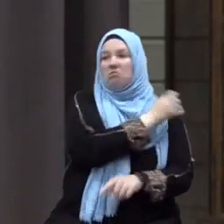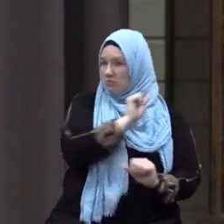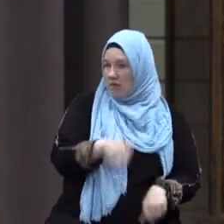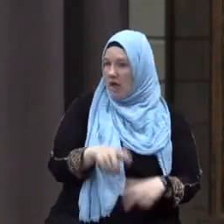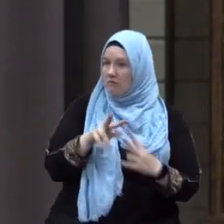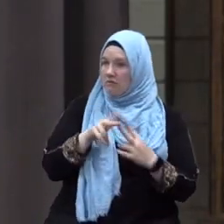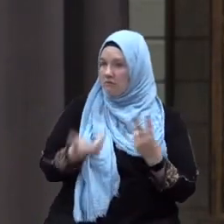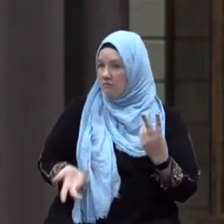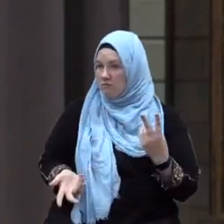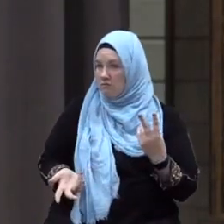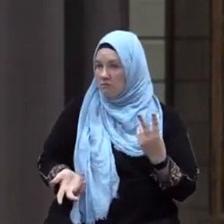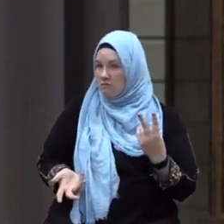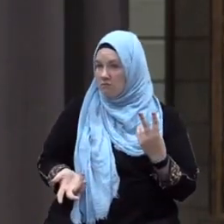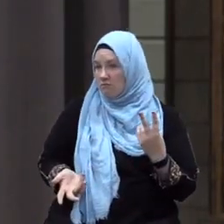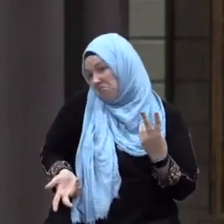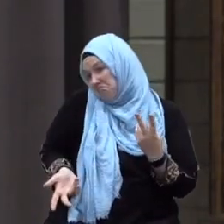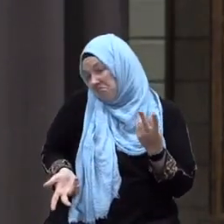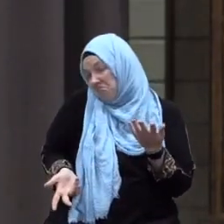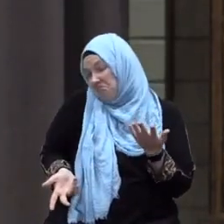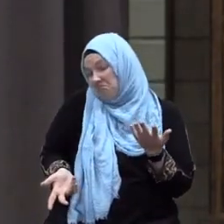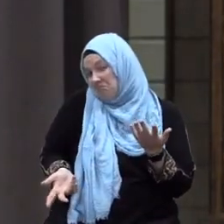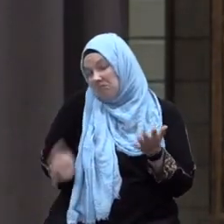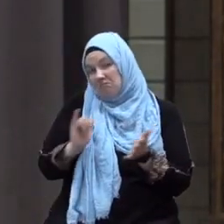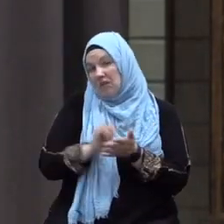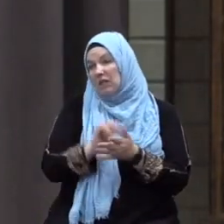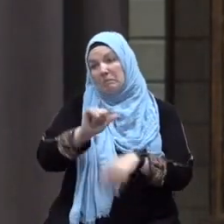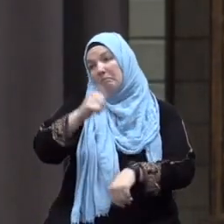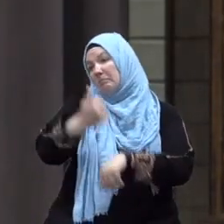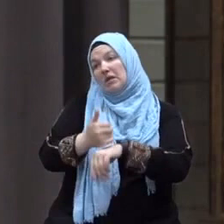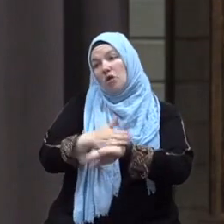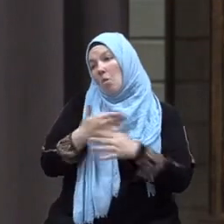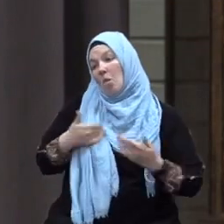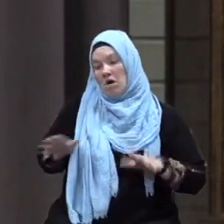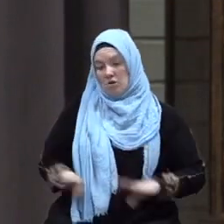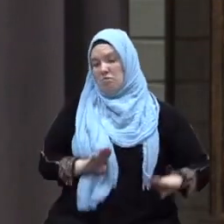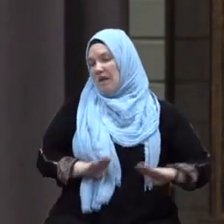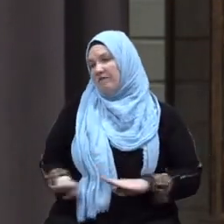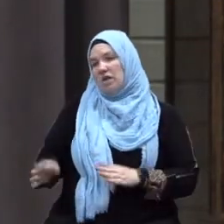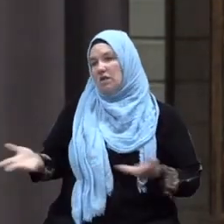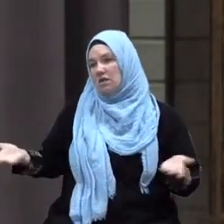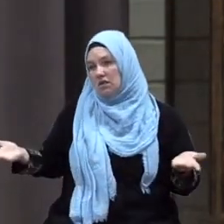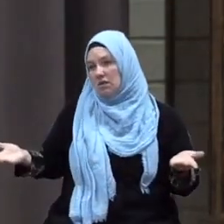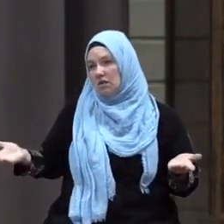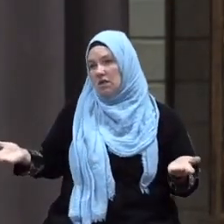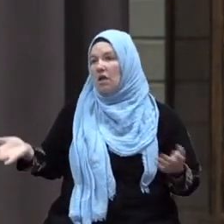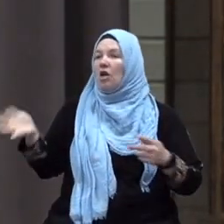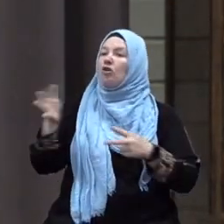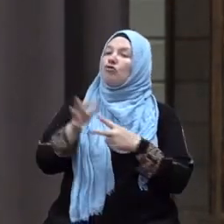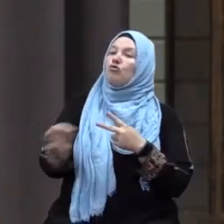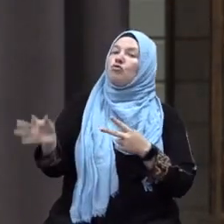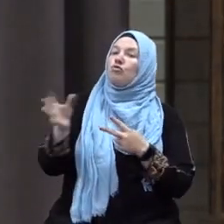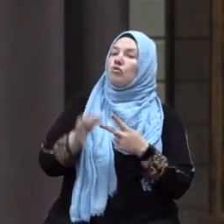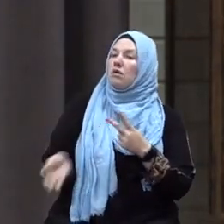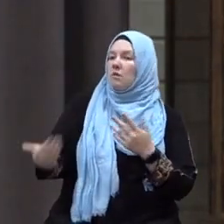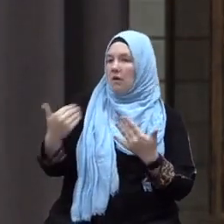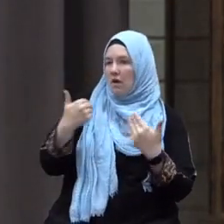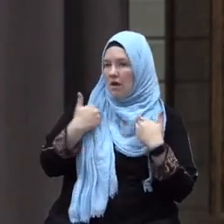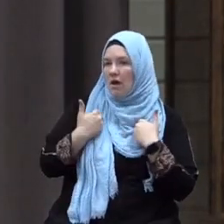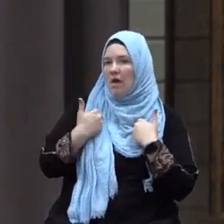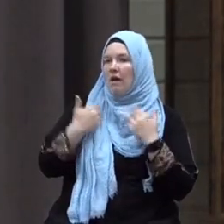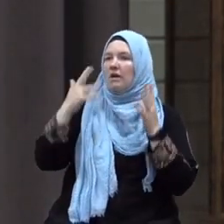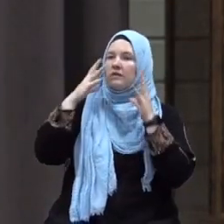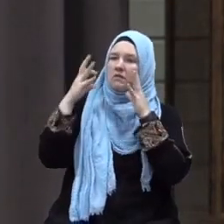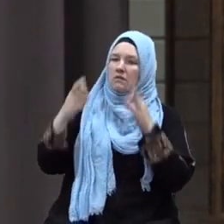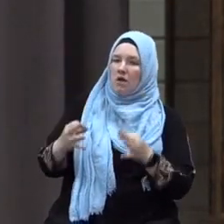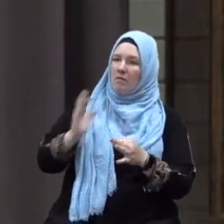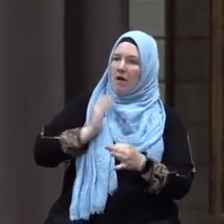or punish every human being. It is based on what we do. And the choices we have determine our